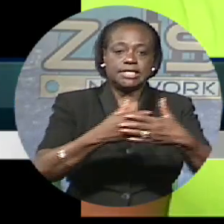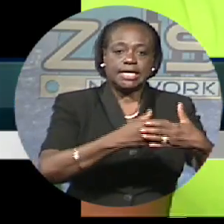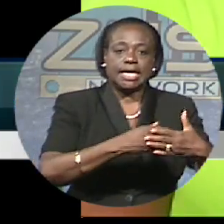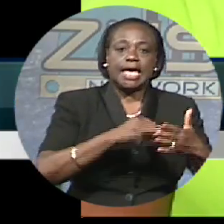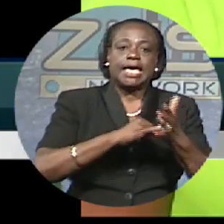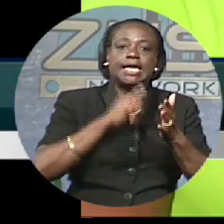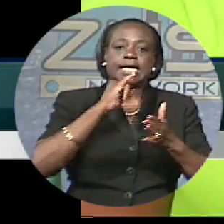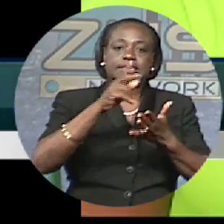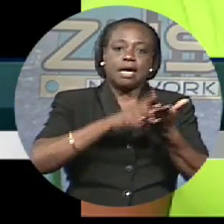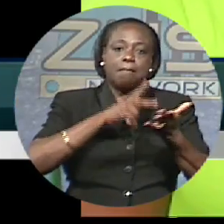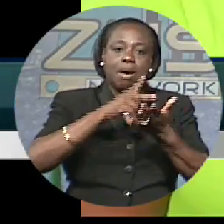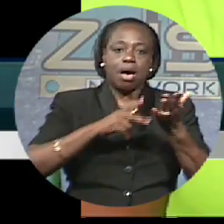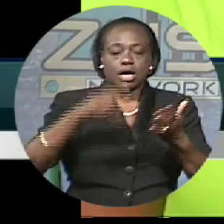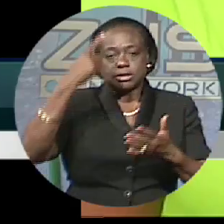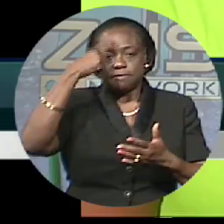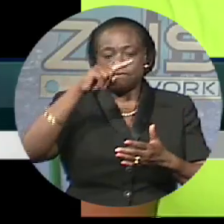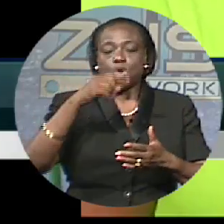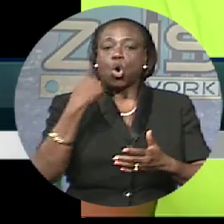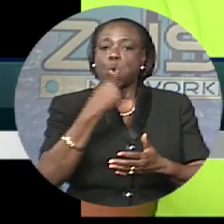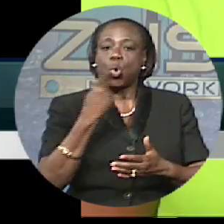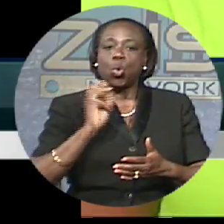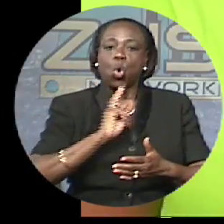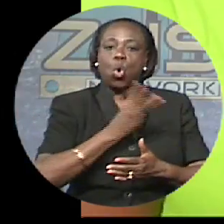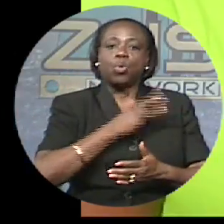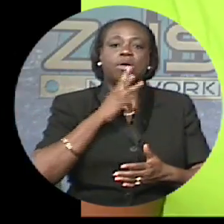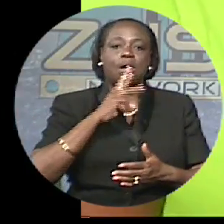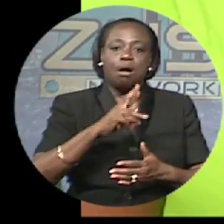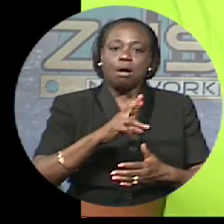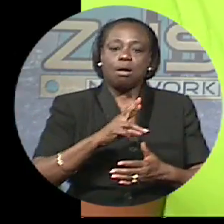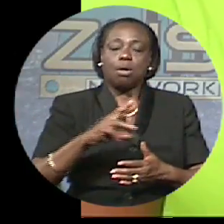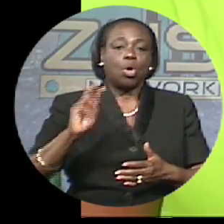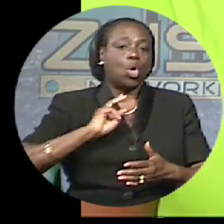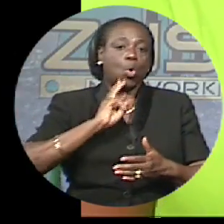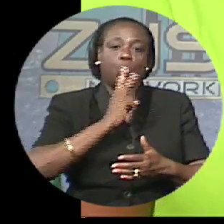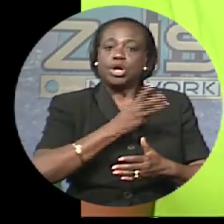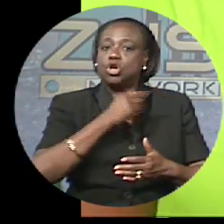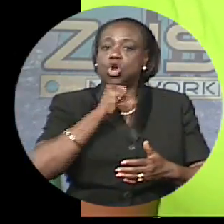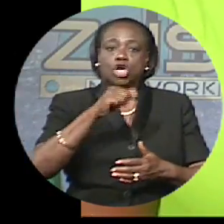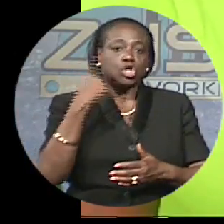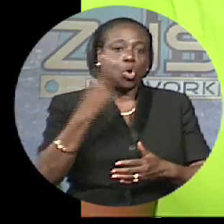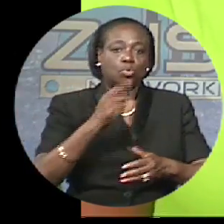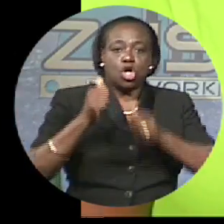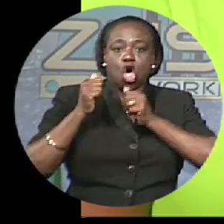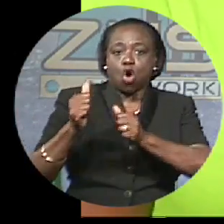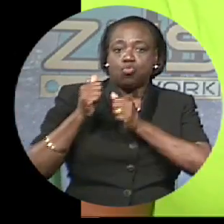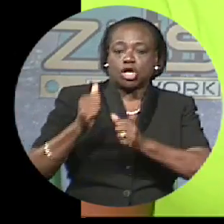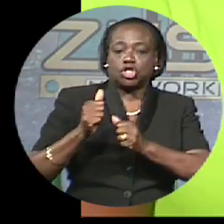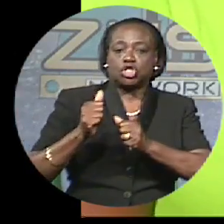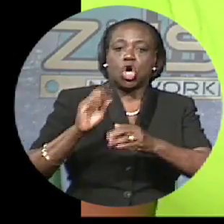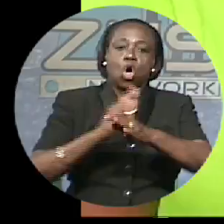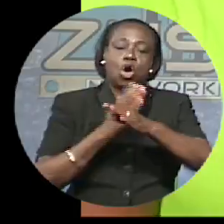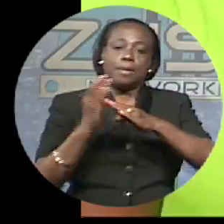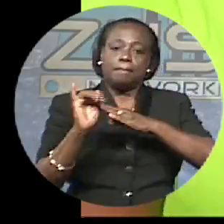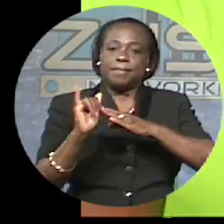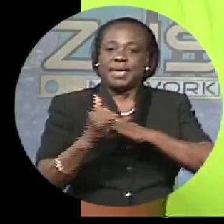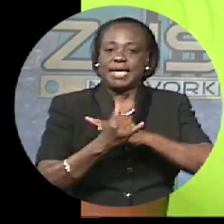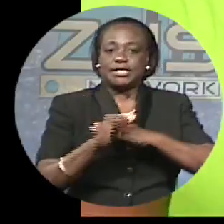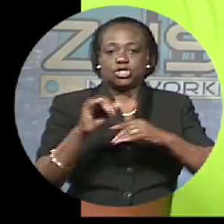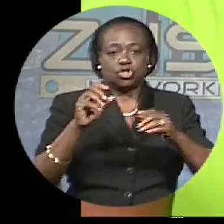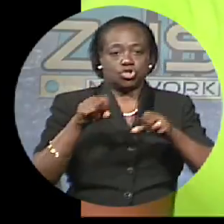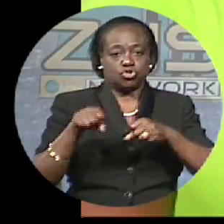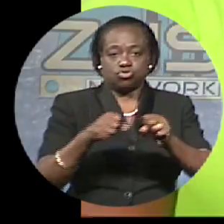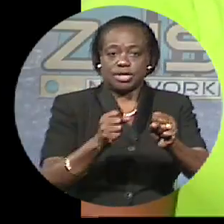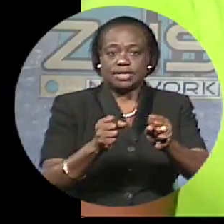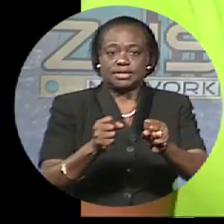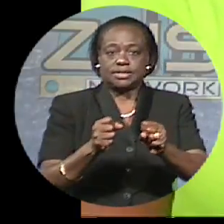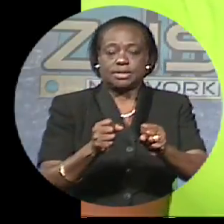are. We don't just rush on Bay Street. We win East Street first all year and then we have fun, Boxing Day and New Year's, and we take that championship